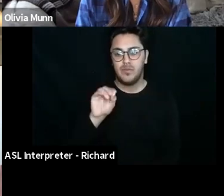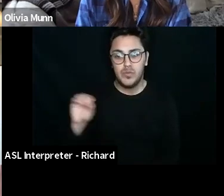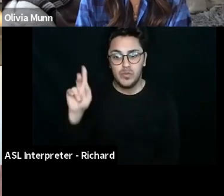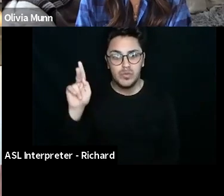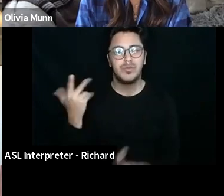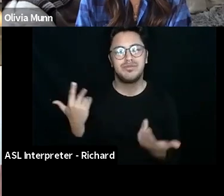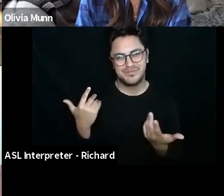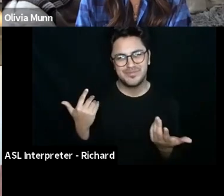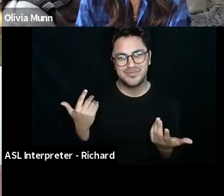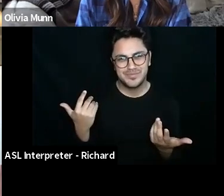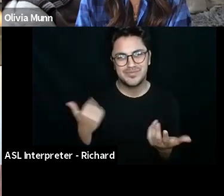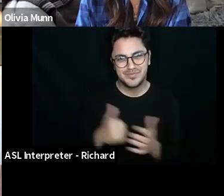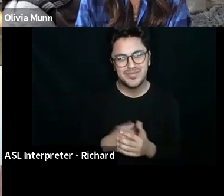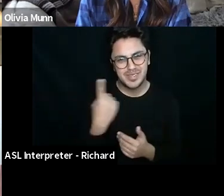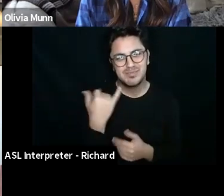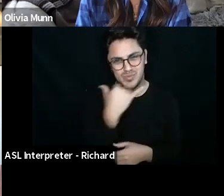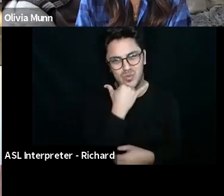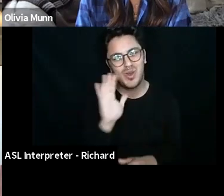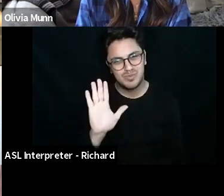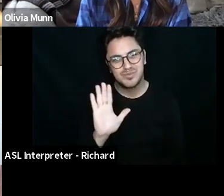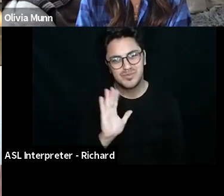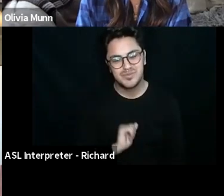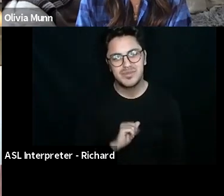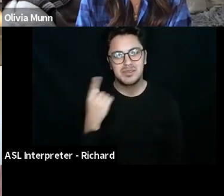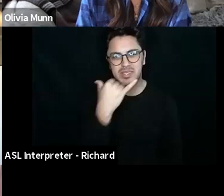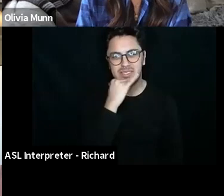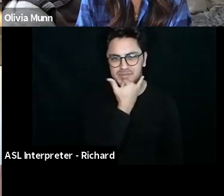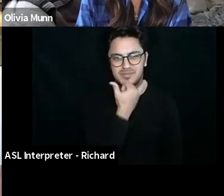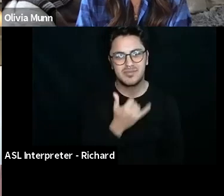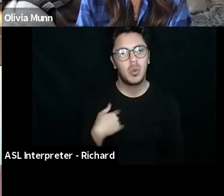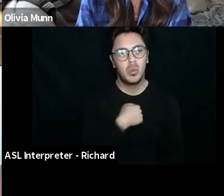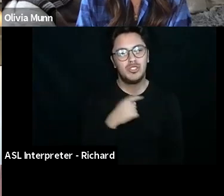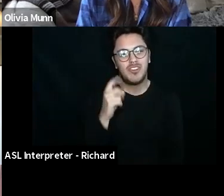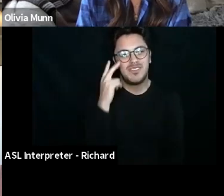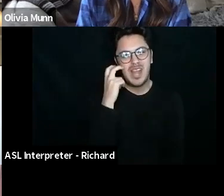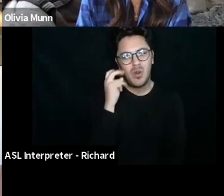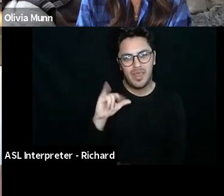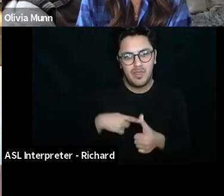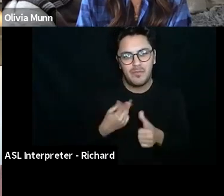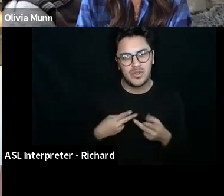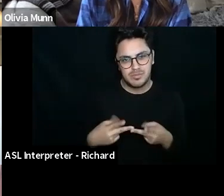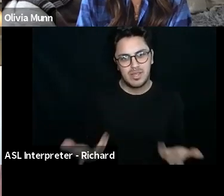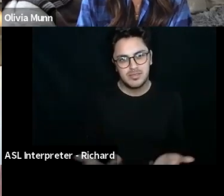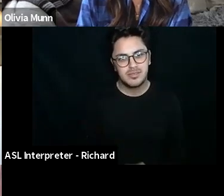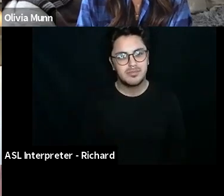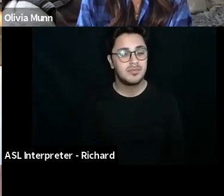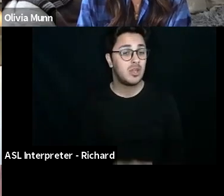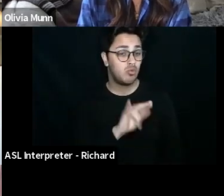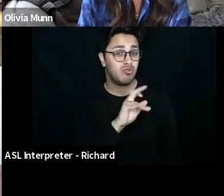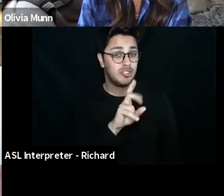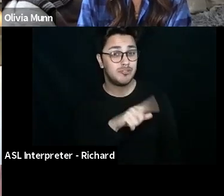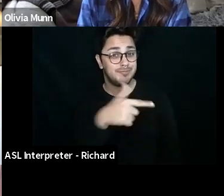turns on the light of, okay, something is wrong. Something is incorrect. We should have doubted this in the first place. Richard? Thank